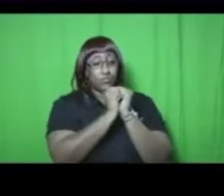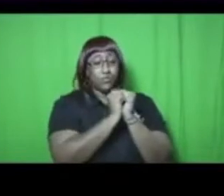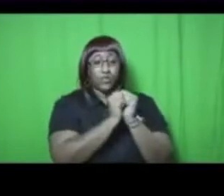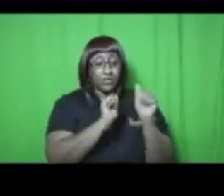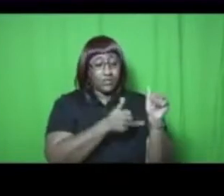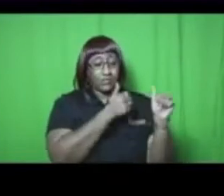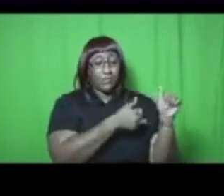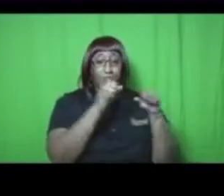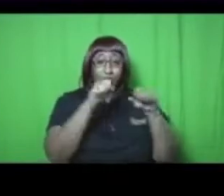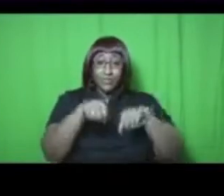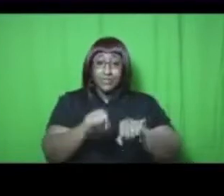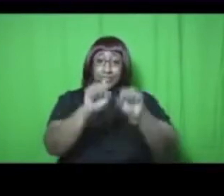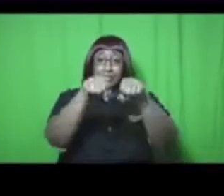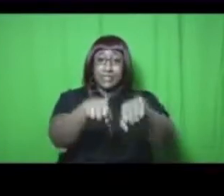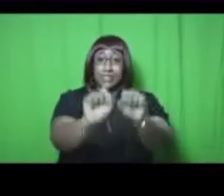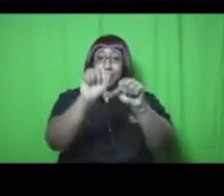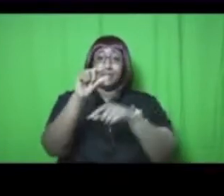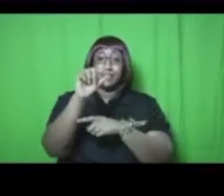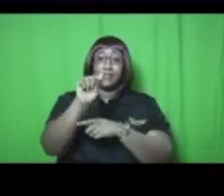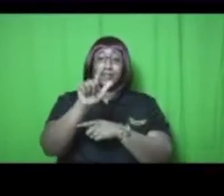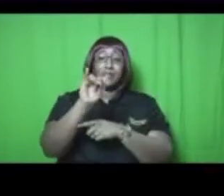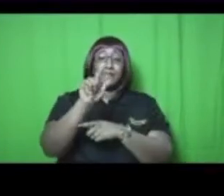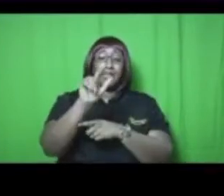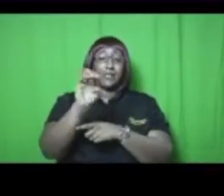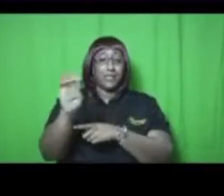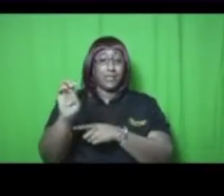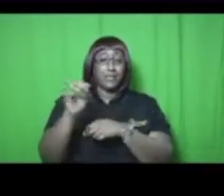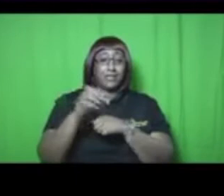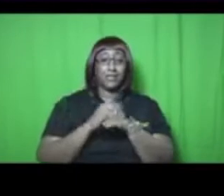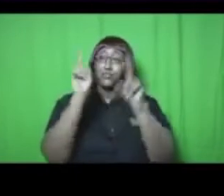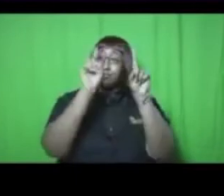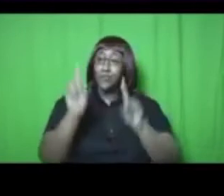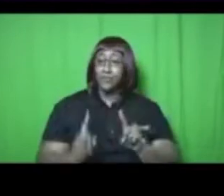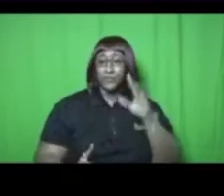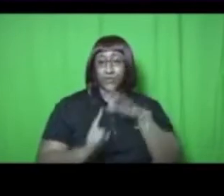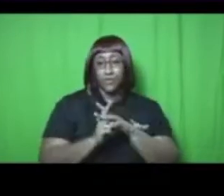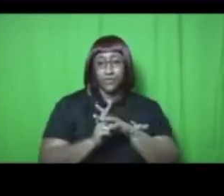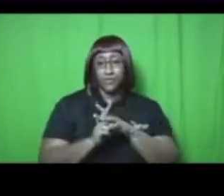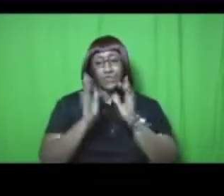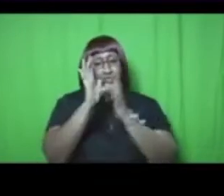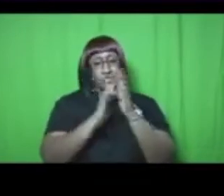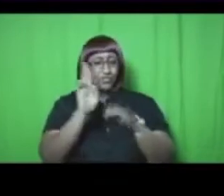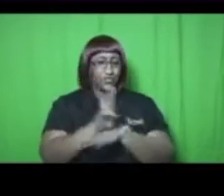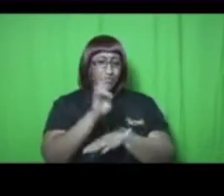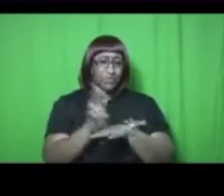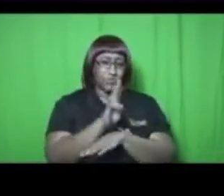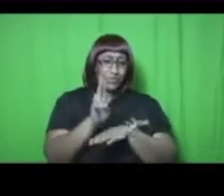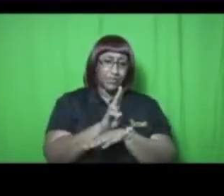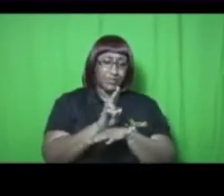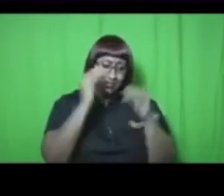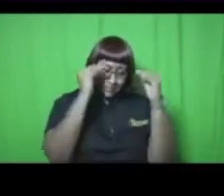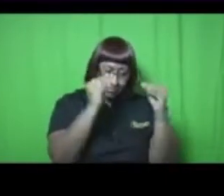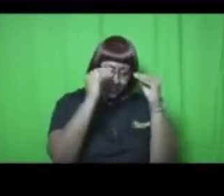of Galilee, that was a storm on the sea. It came up. Adversity. He used that as an opportunity to teach them about